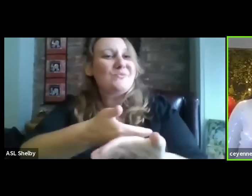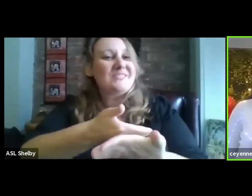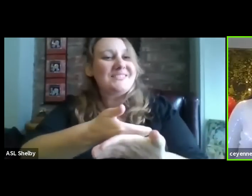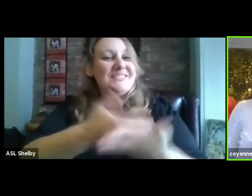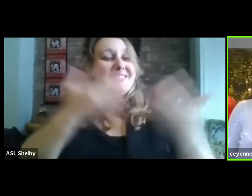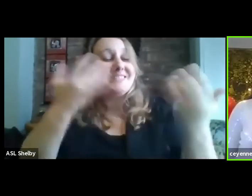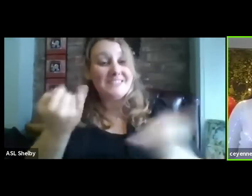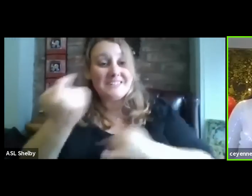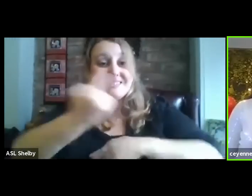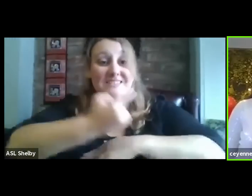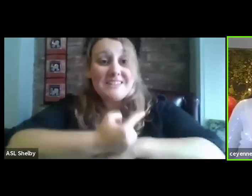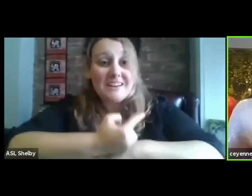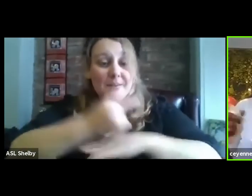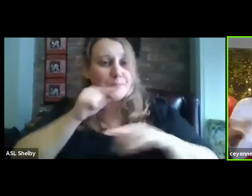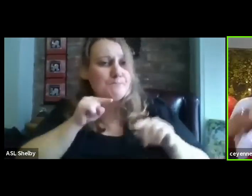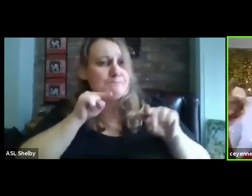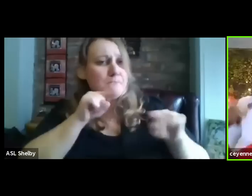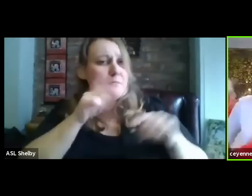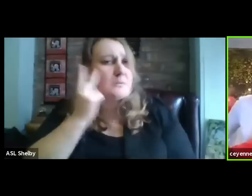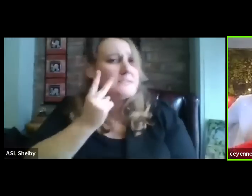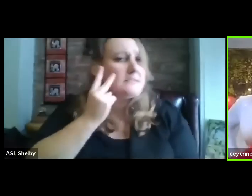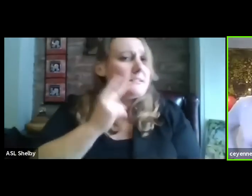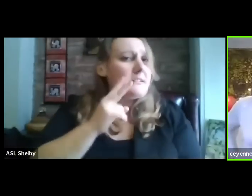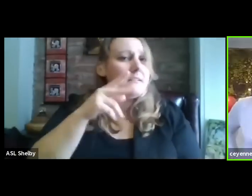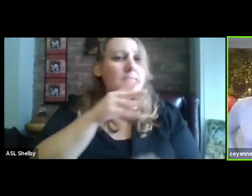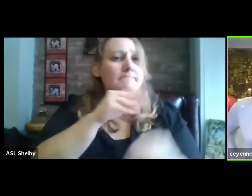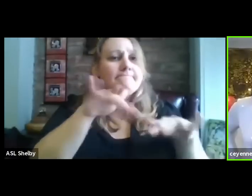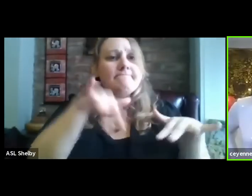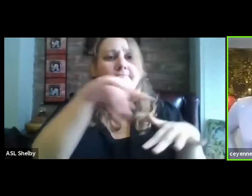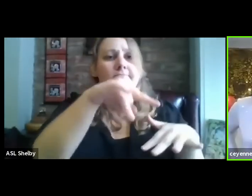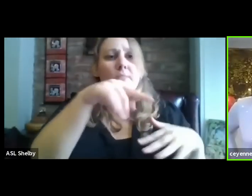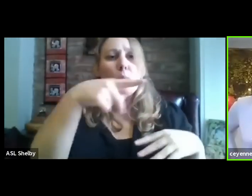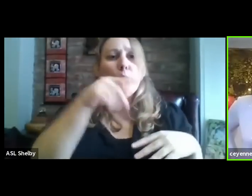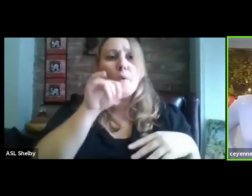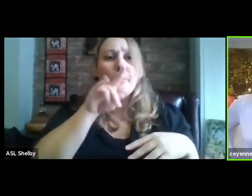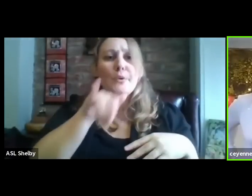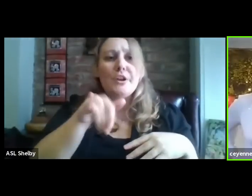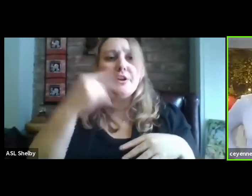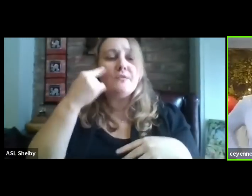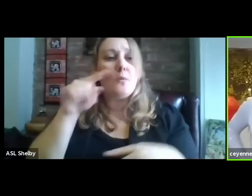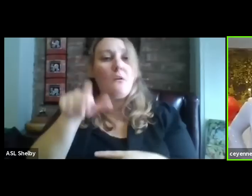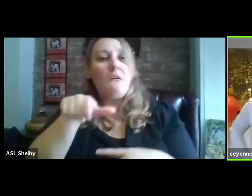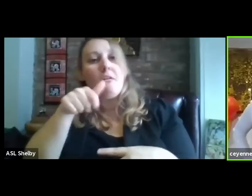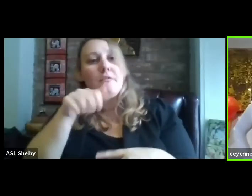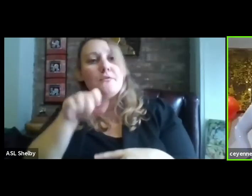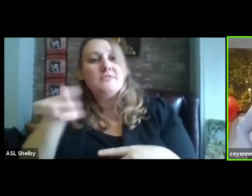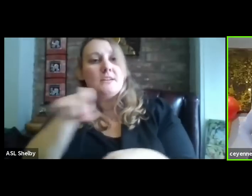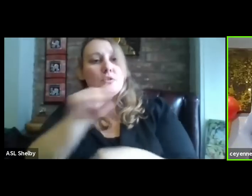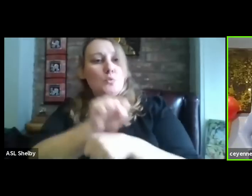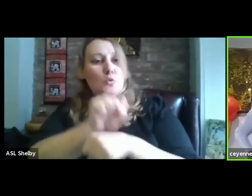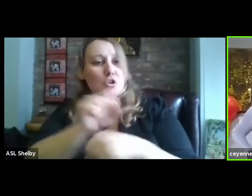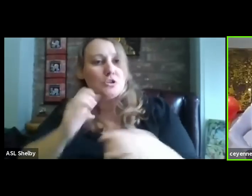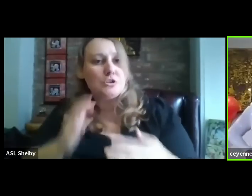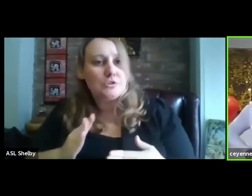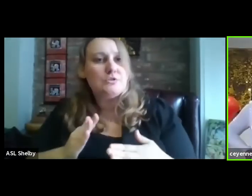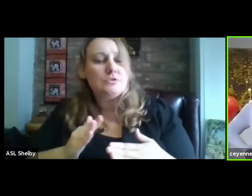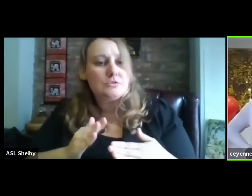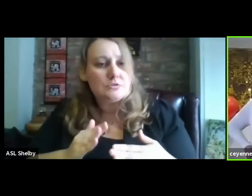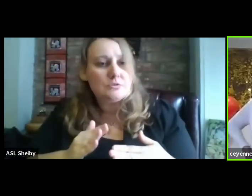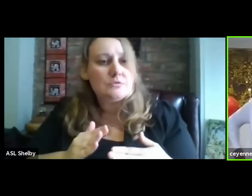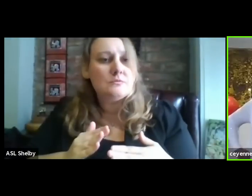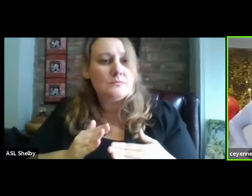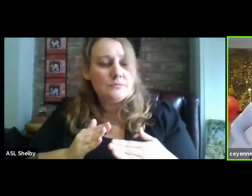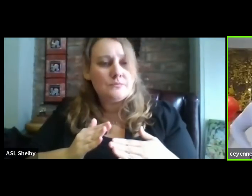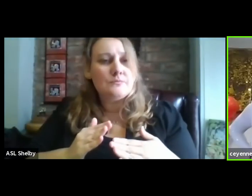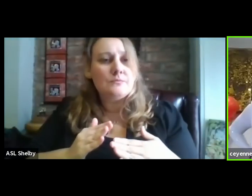at a property, a unit for other sex workers to live in. There's no greater thing than